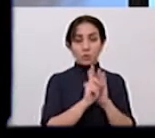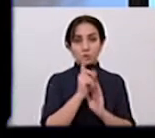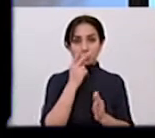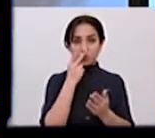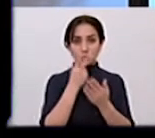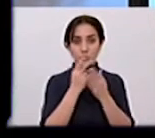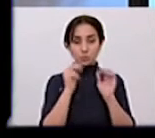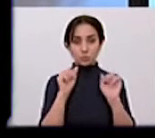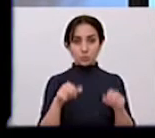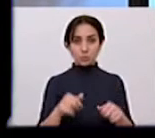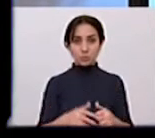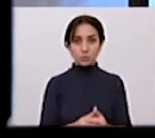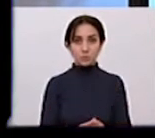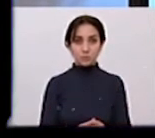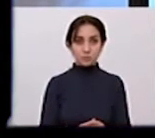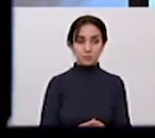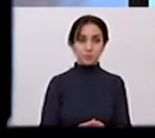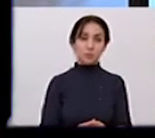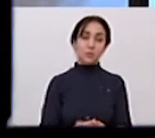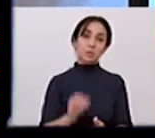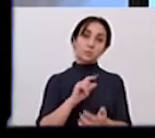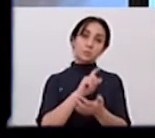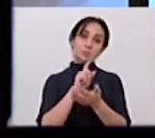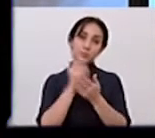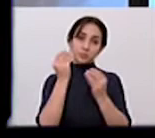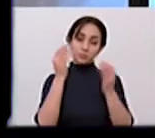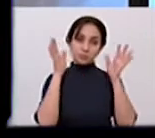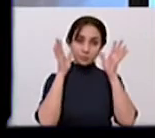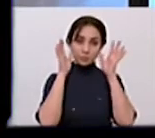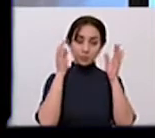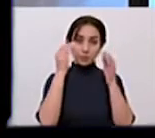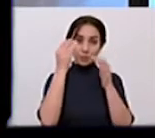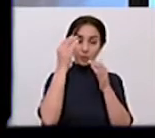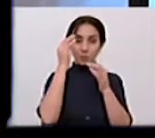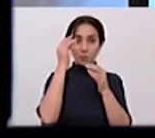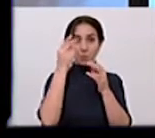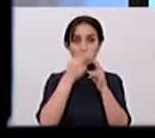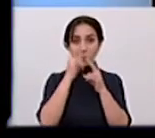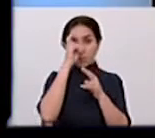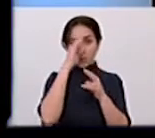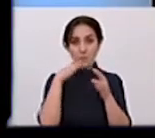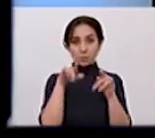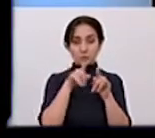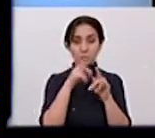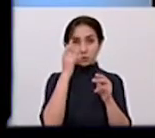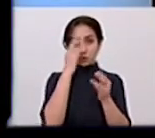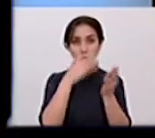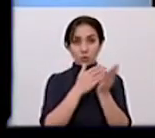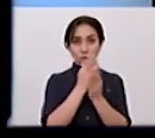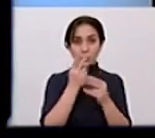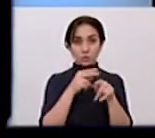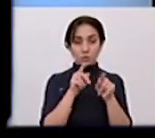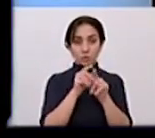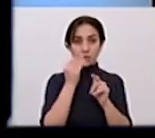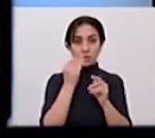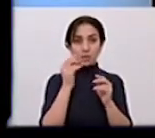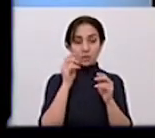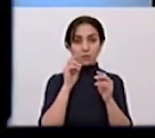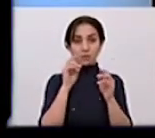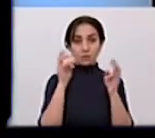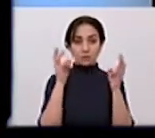ketganligini ko'rishimiz mumkin ekan. Albatta, bu o'sha mamlakatdagi siyosiy beqarorlikni mana shu inqirozning